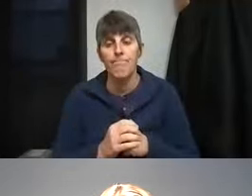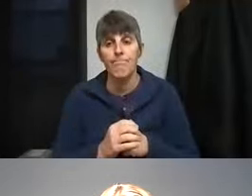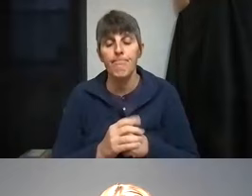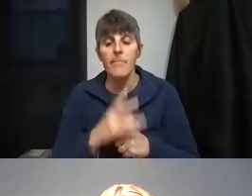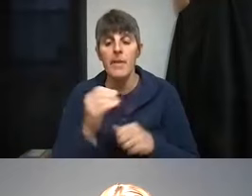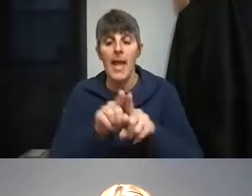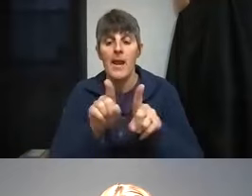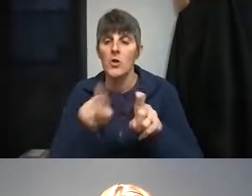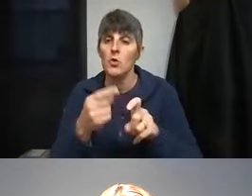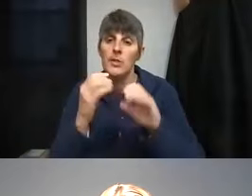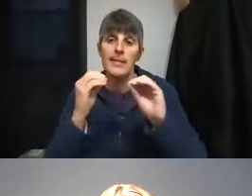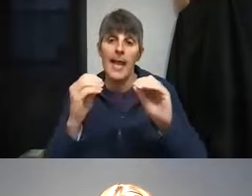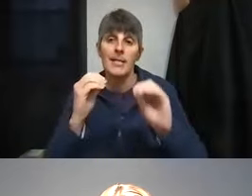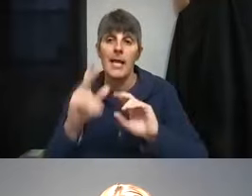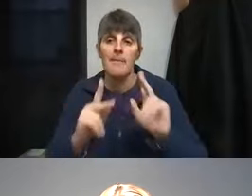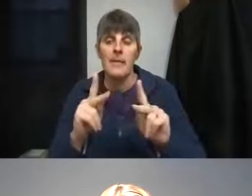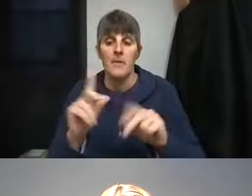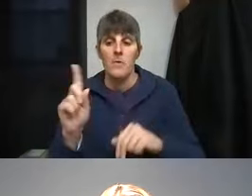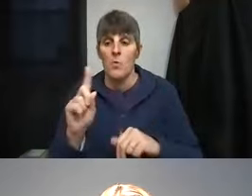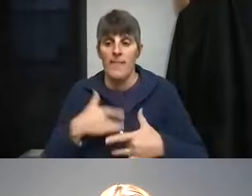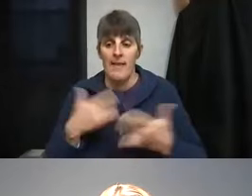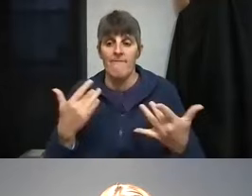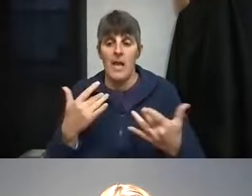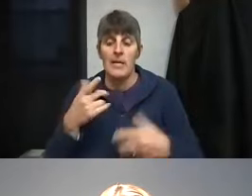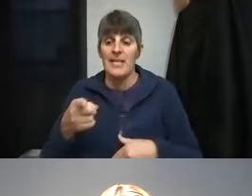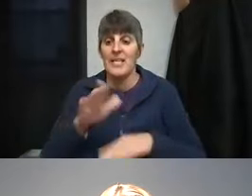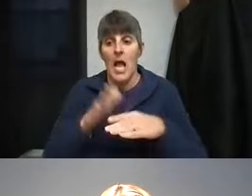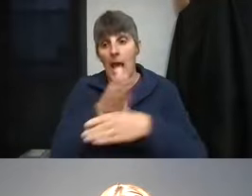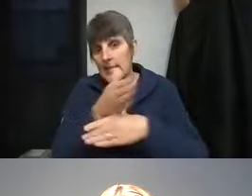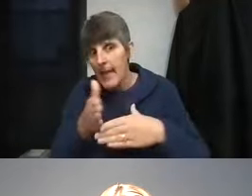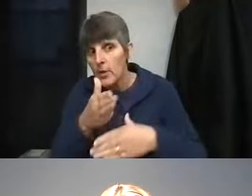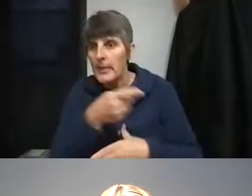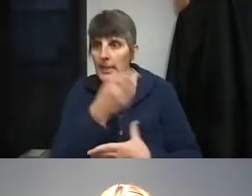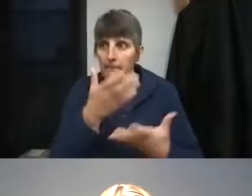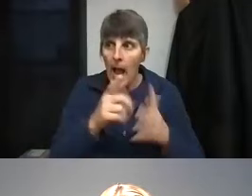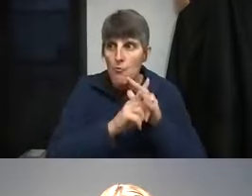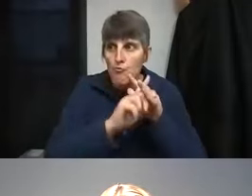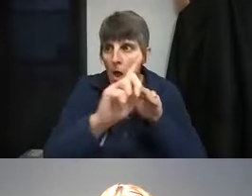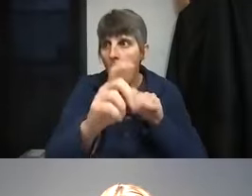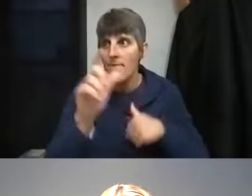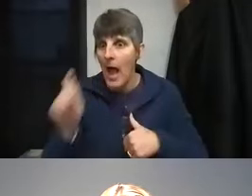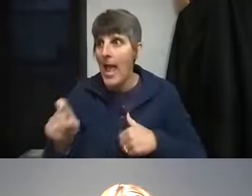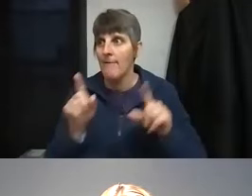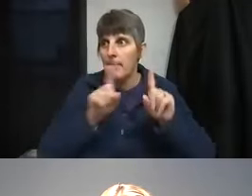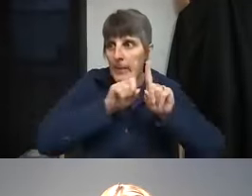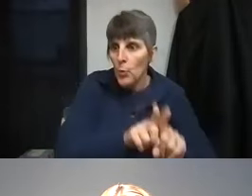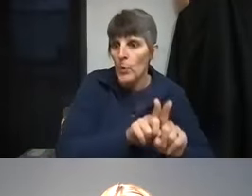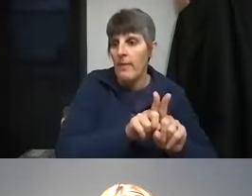And also just educating the people at the event. He's on a spectrum. He might run off. I have to be with